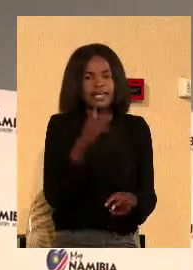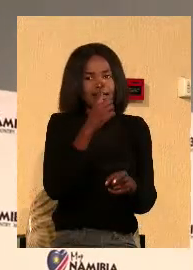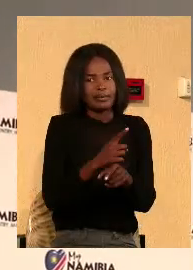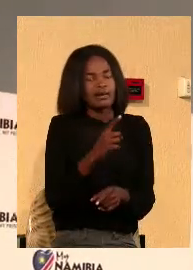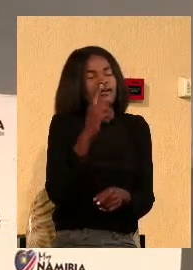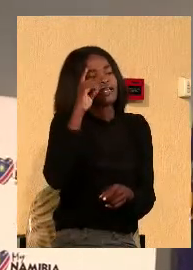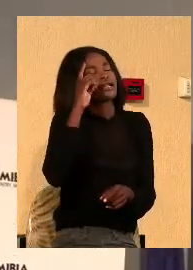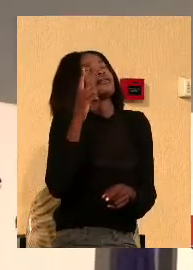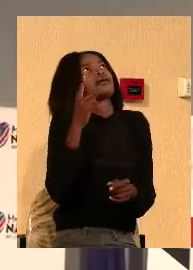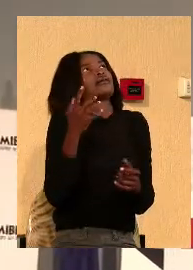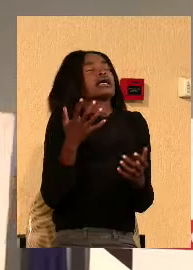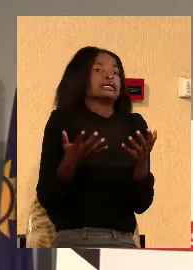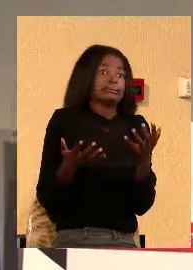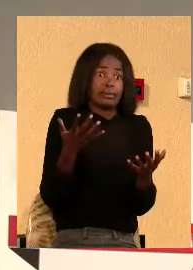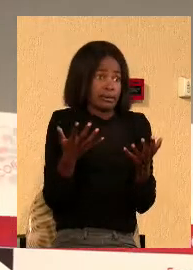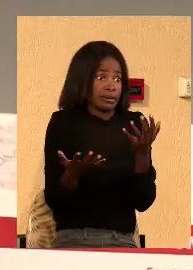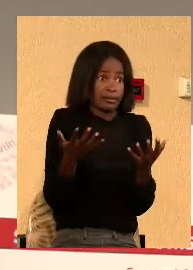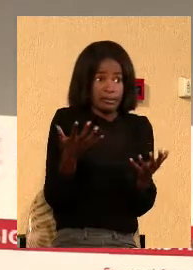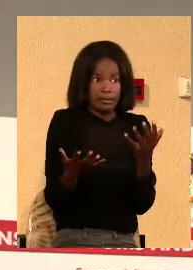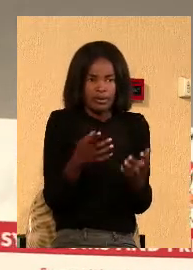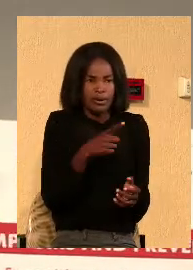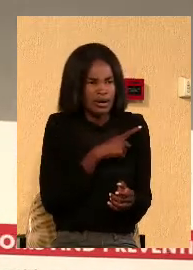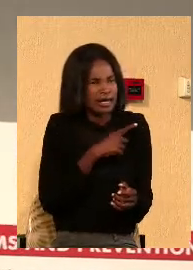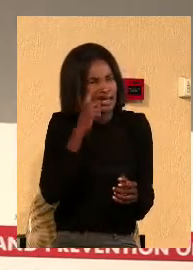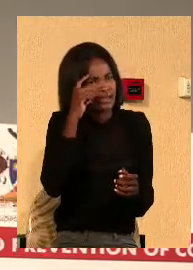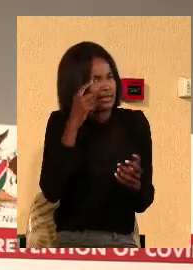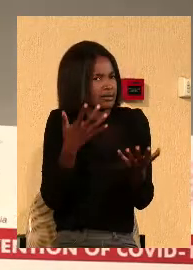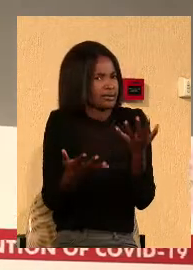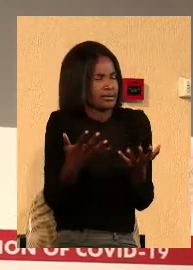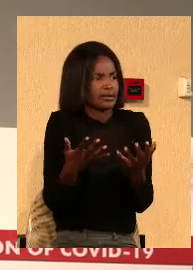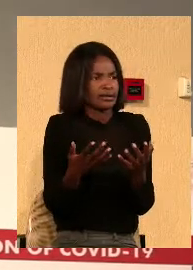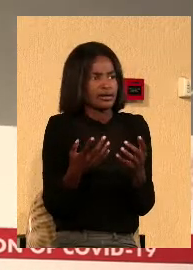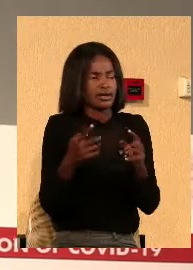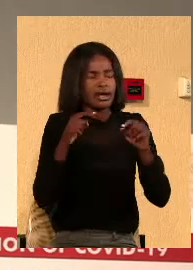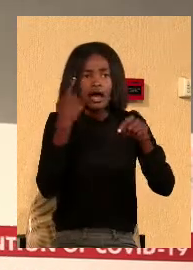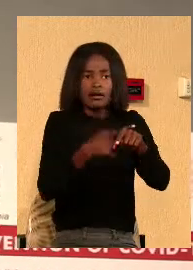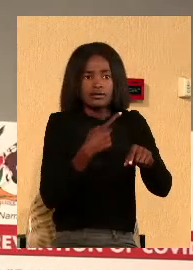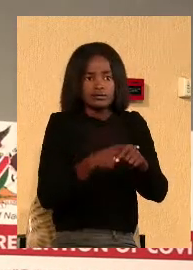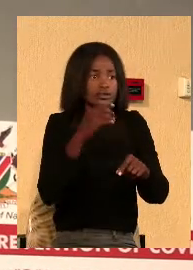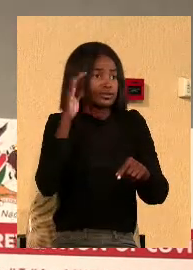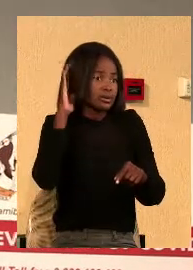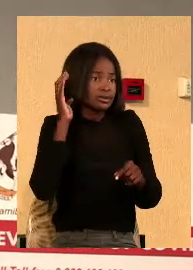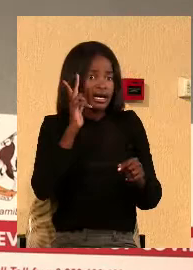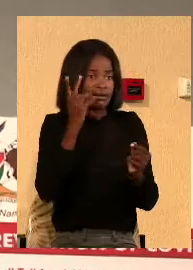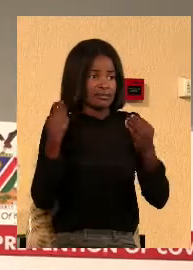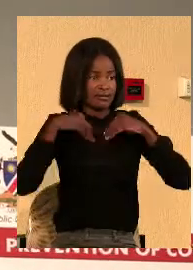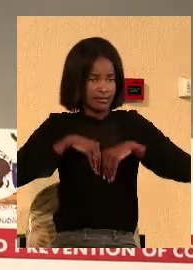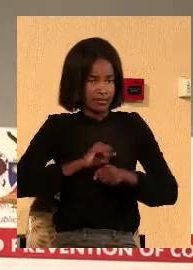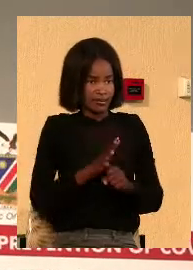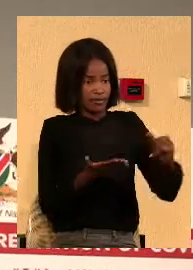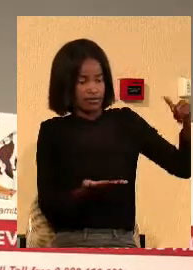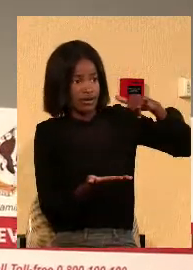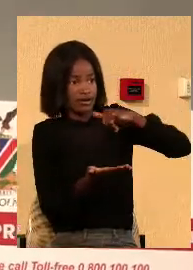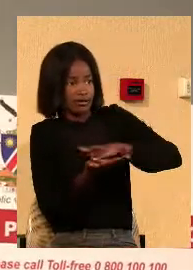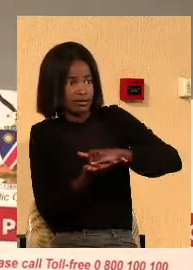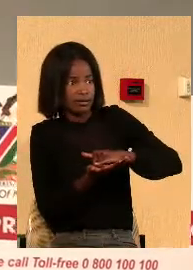suspect. Why I'm saying that is that so far we had imported cases. We tried to capture them. We